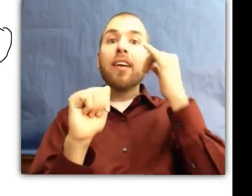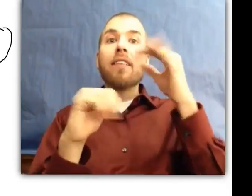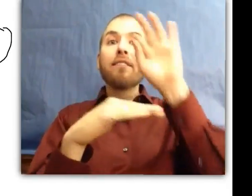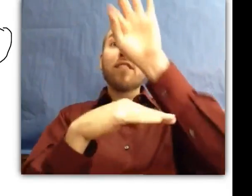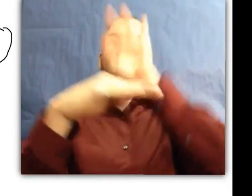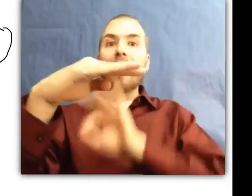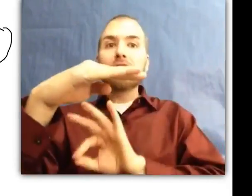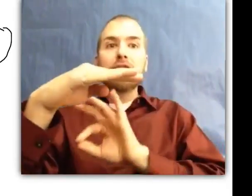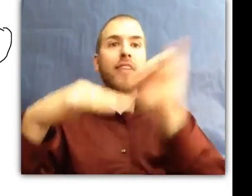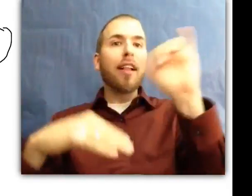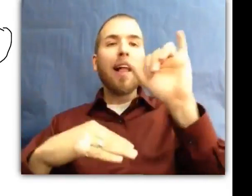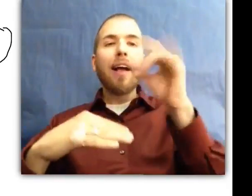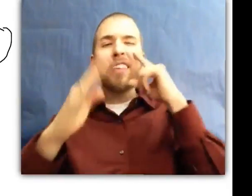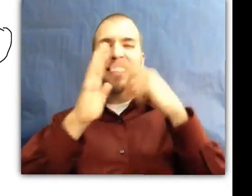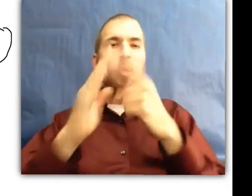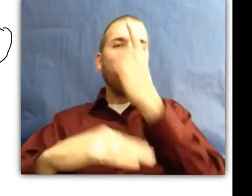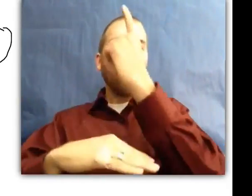24.